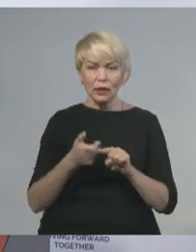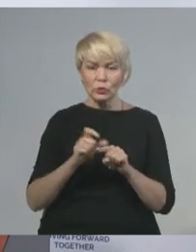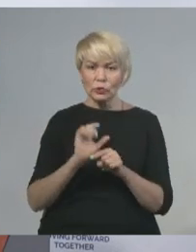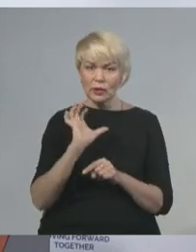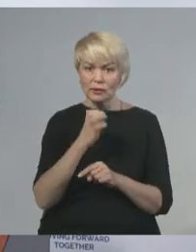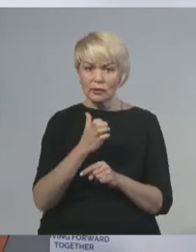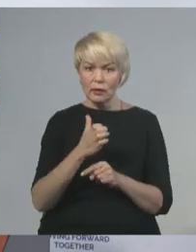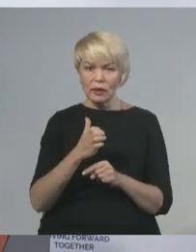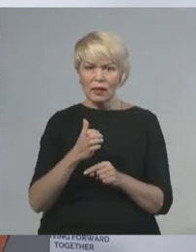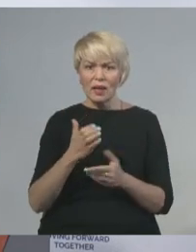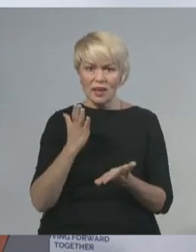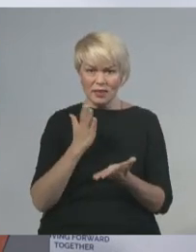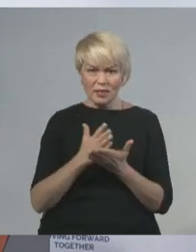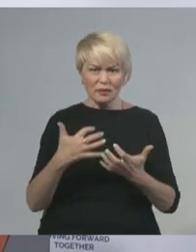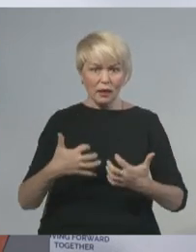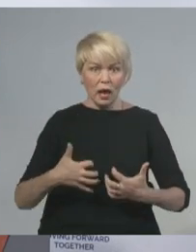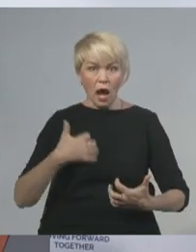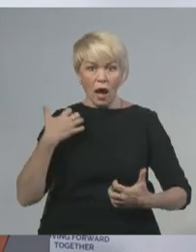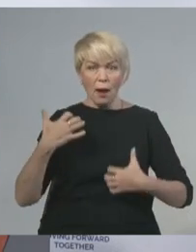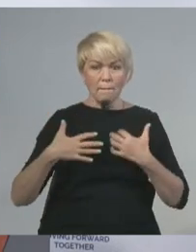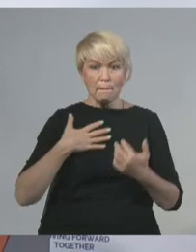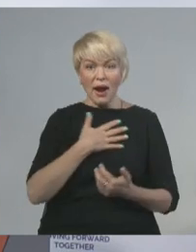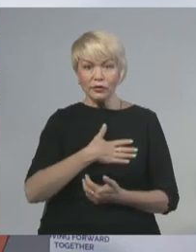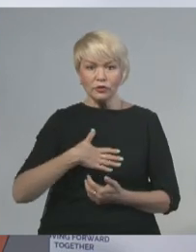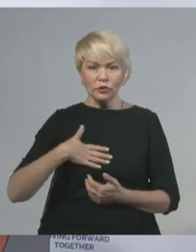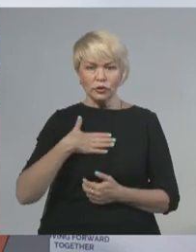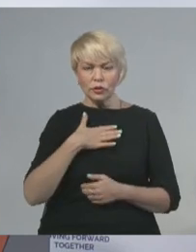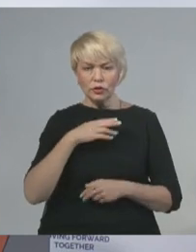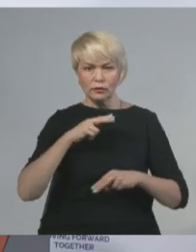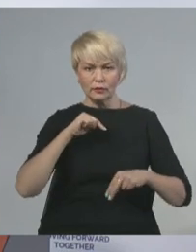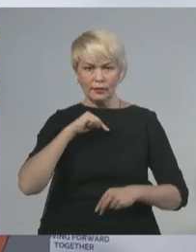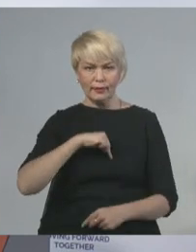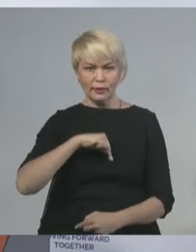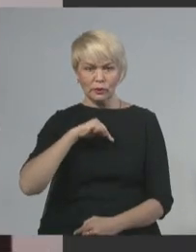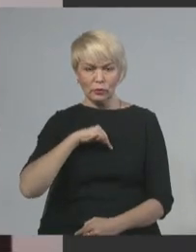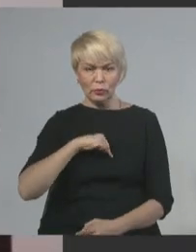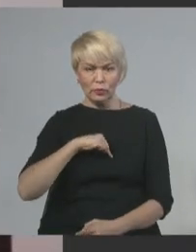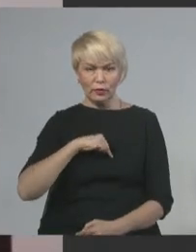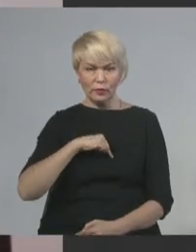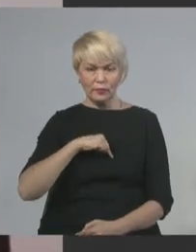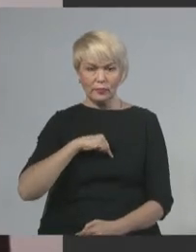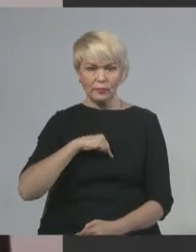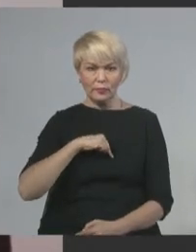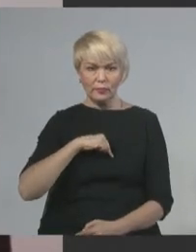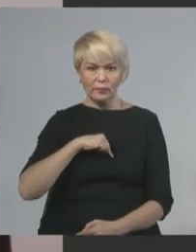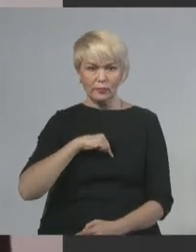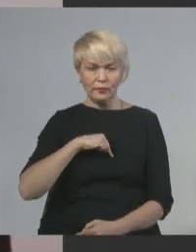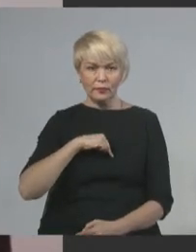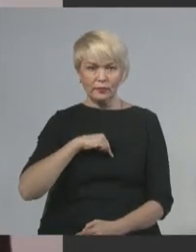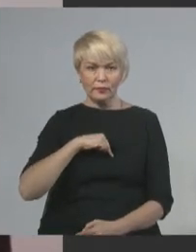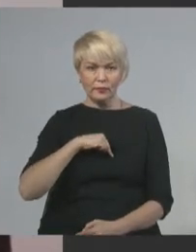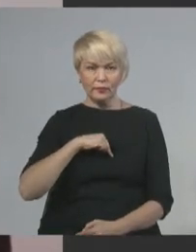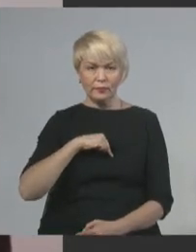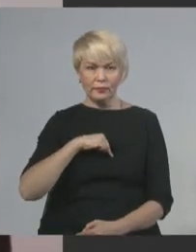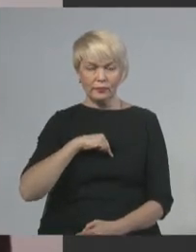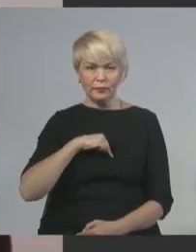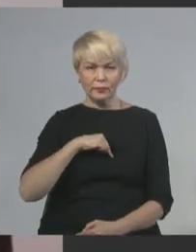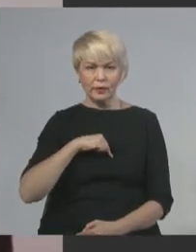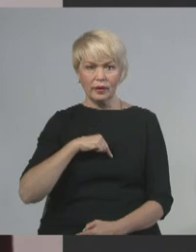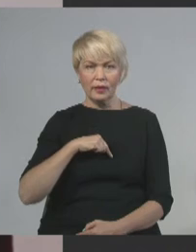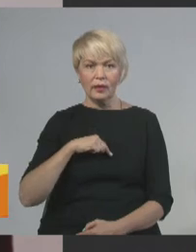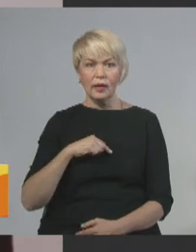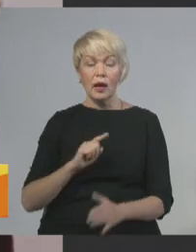think uh i it's hard to do first moments of the defending